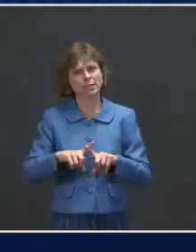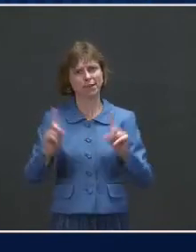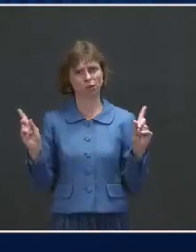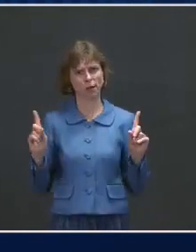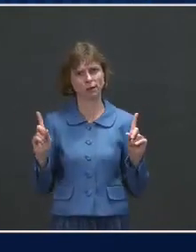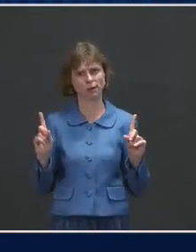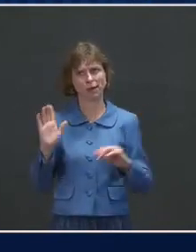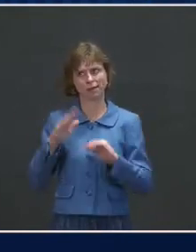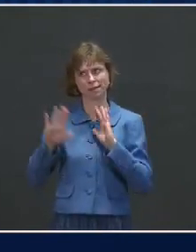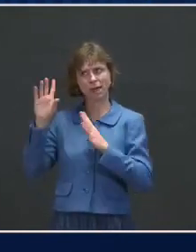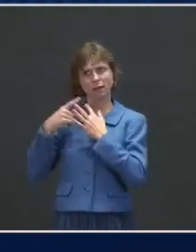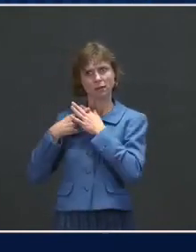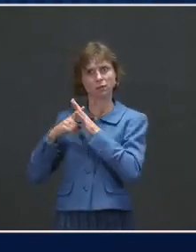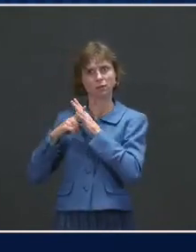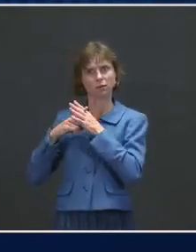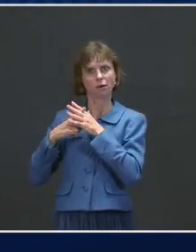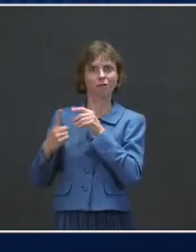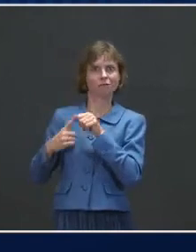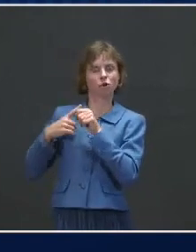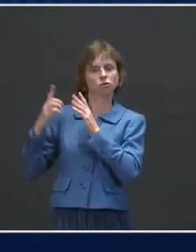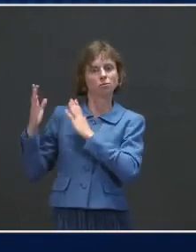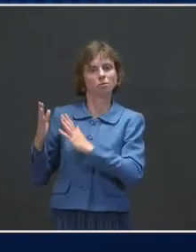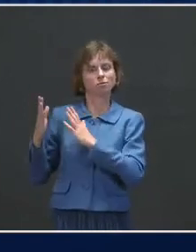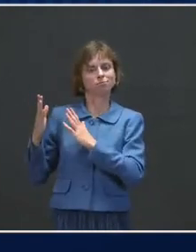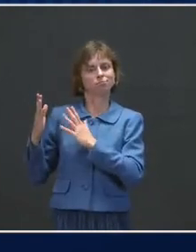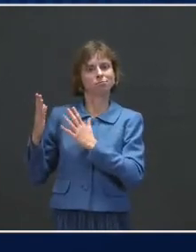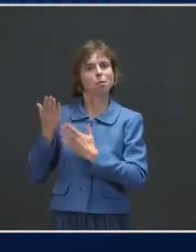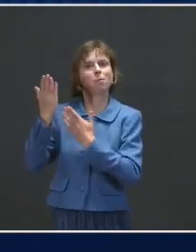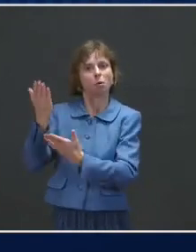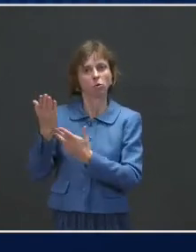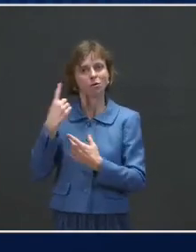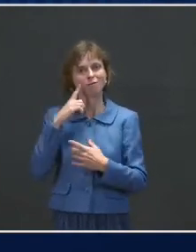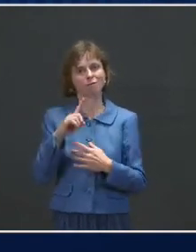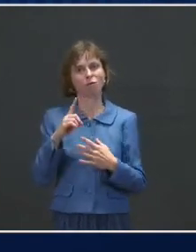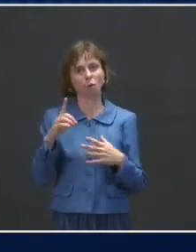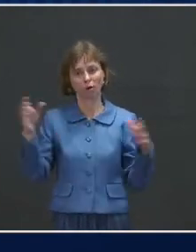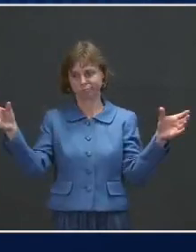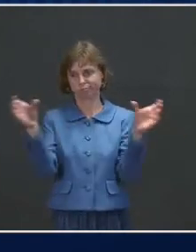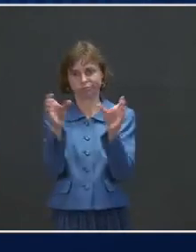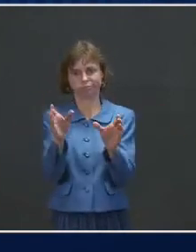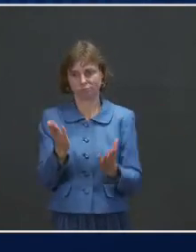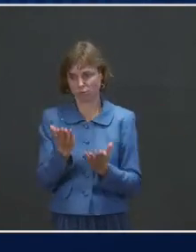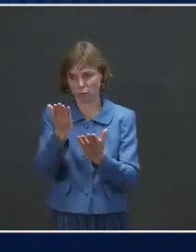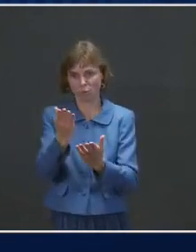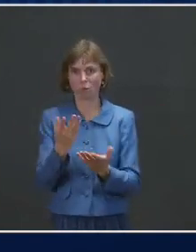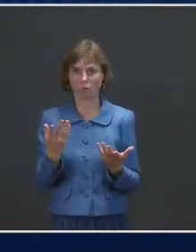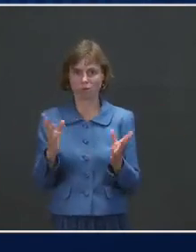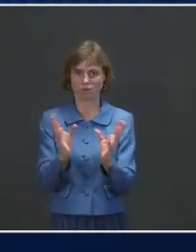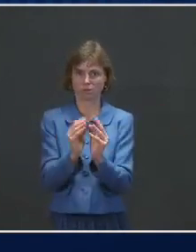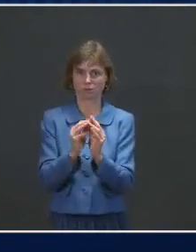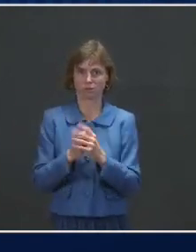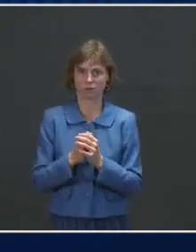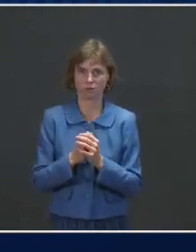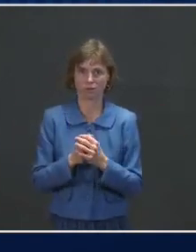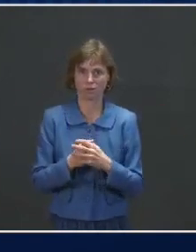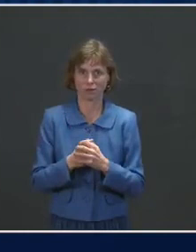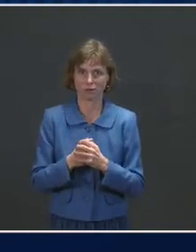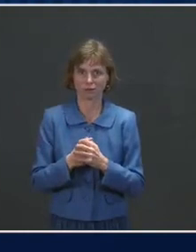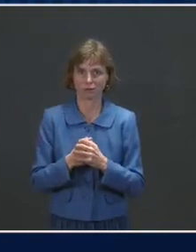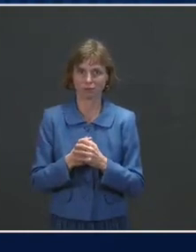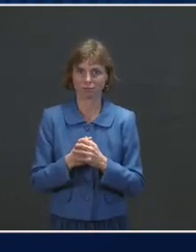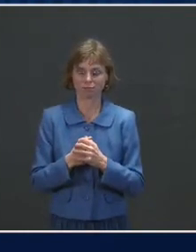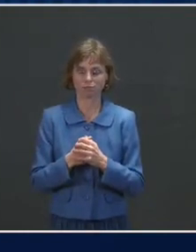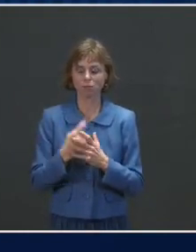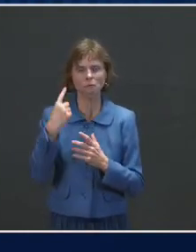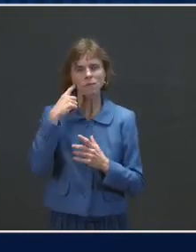plan he proposed in his joint session address. It's still working its way through Congress, and I don't think a conclusion has been made